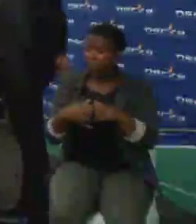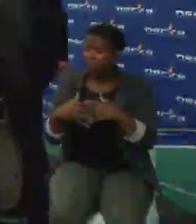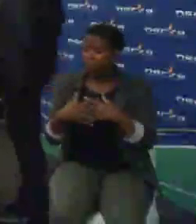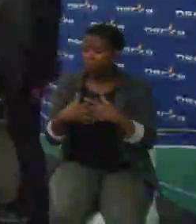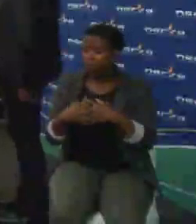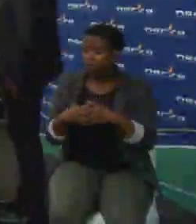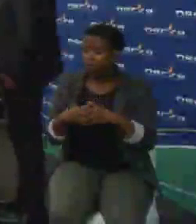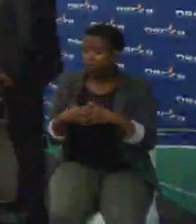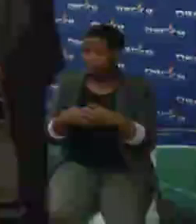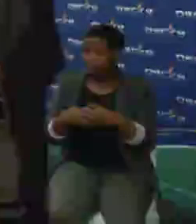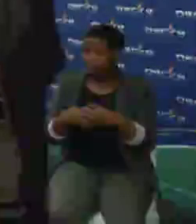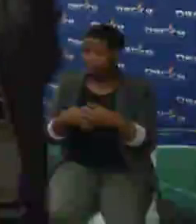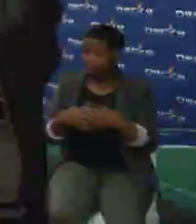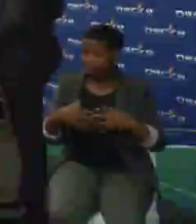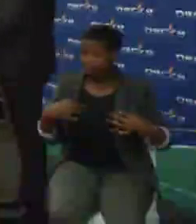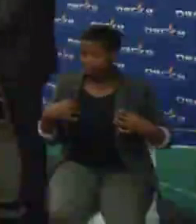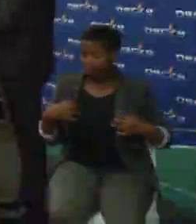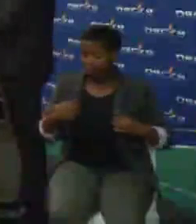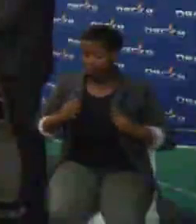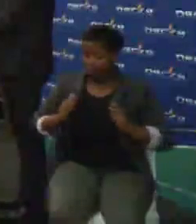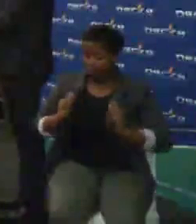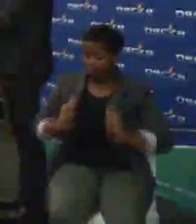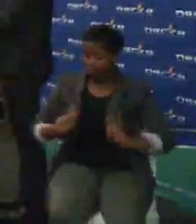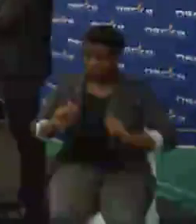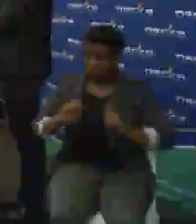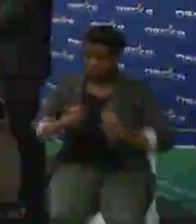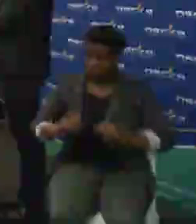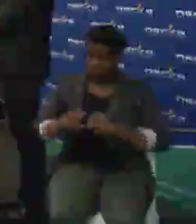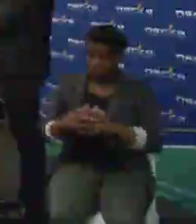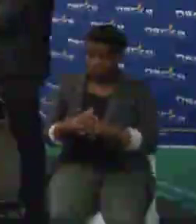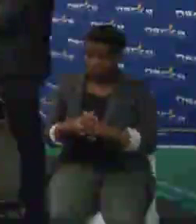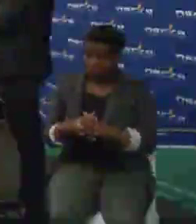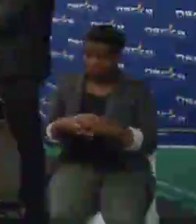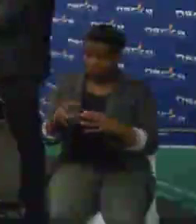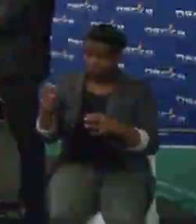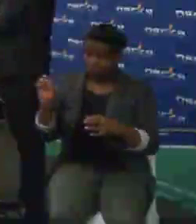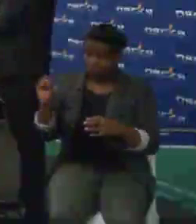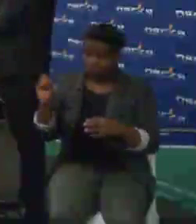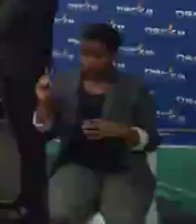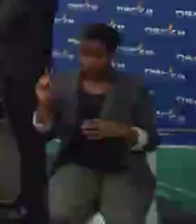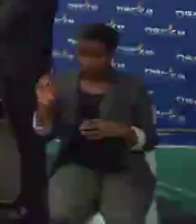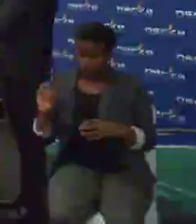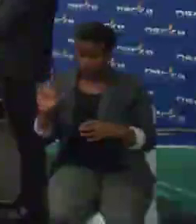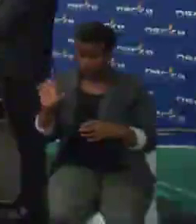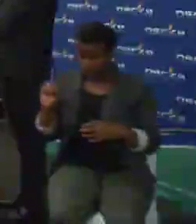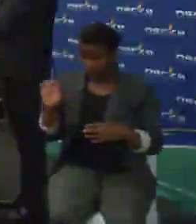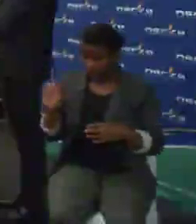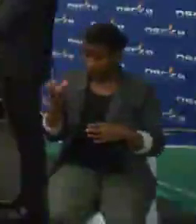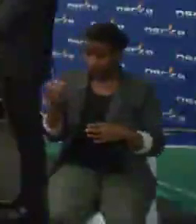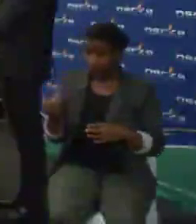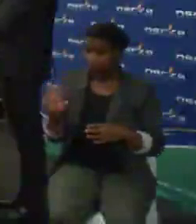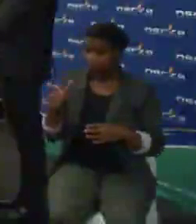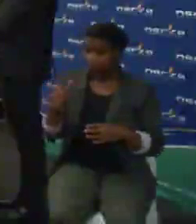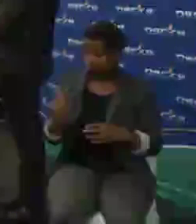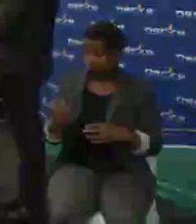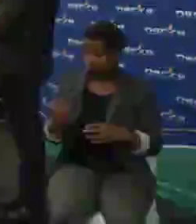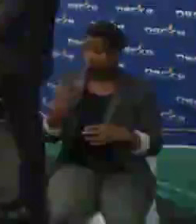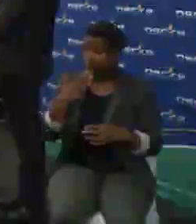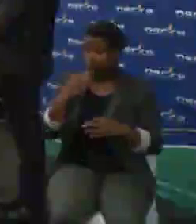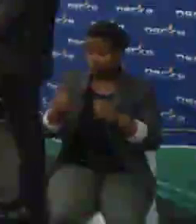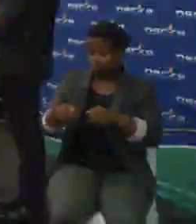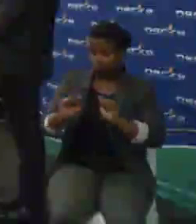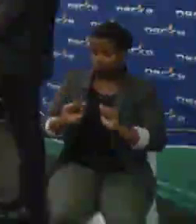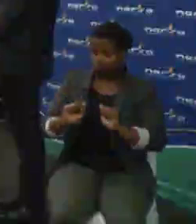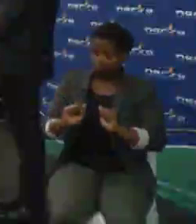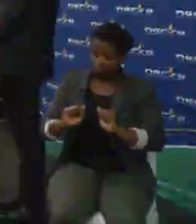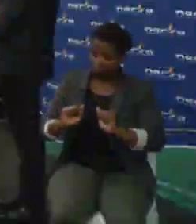the question? Okay, please. Is there any question from the side? Mr. Thank you, Chairperson, and